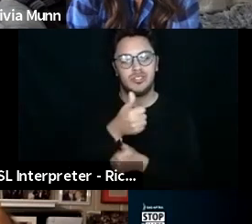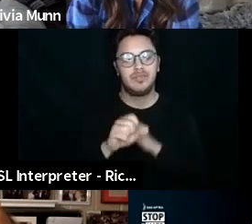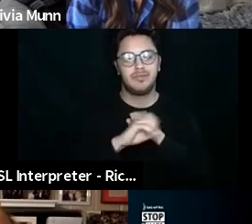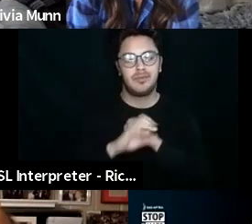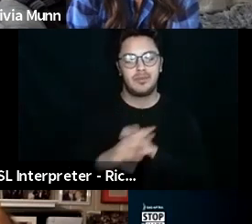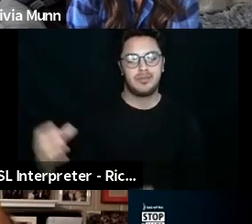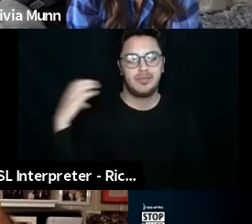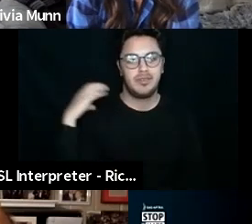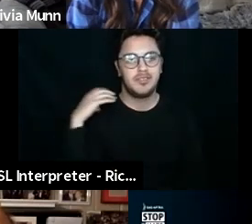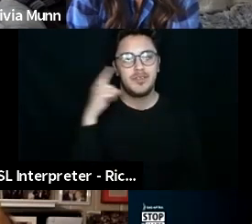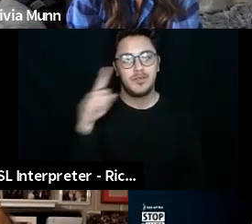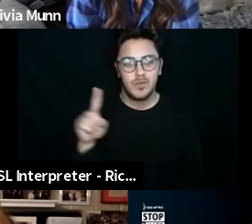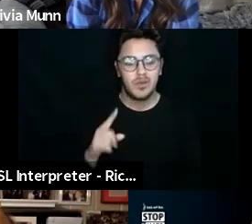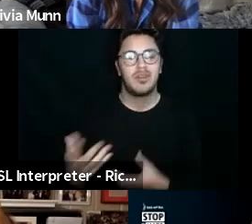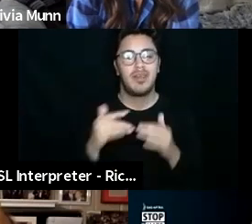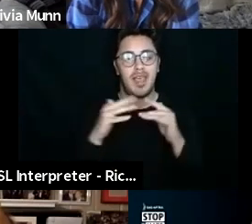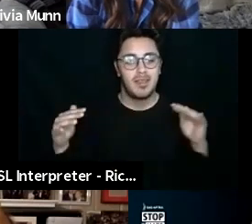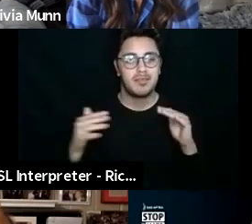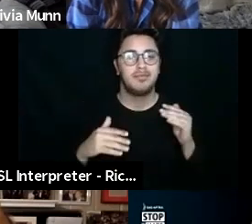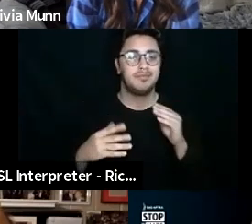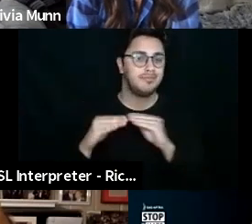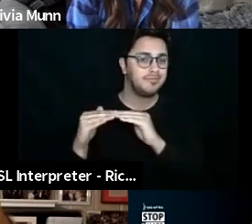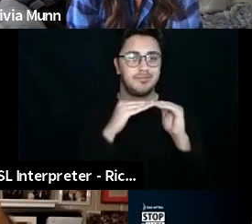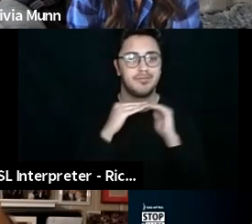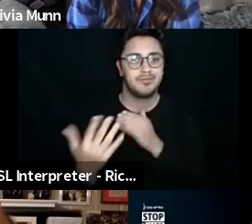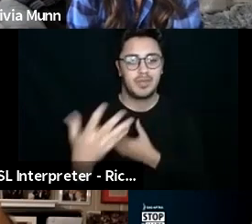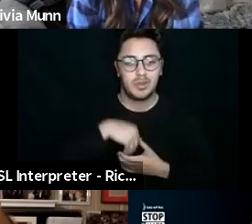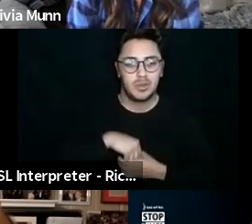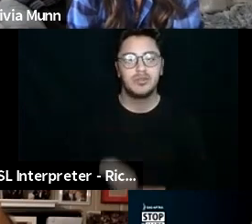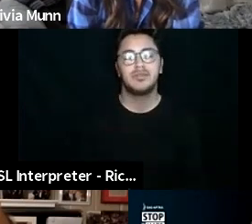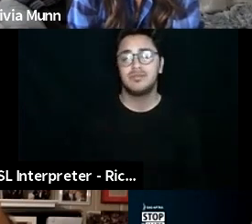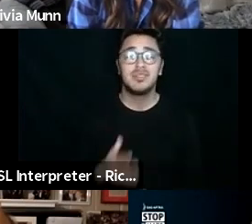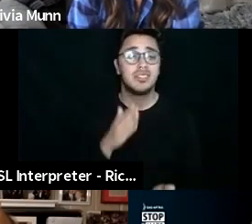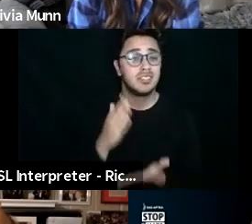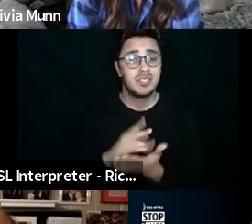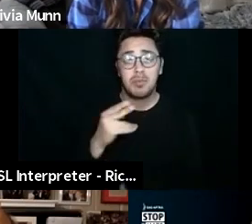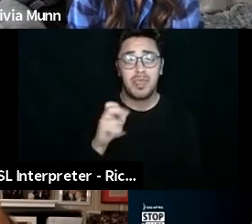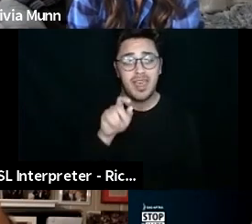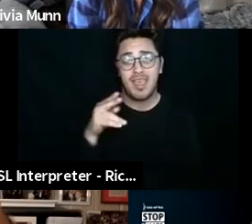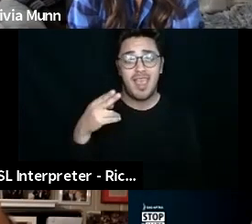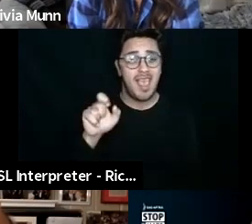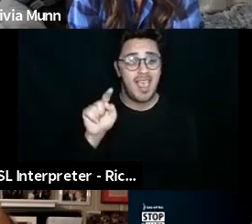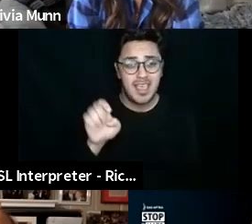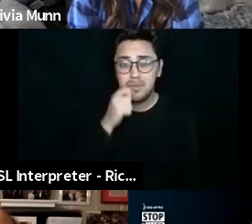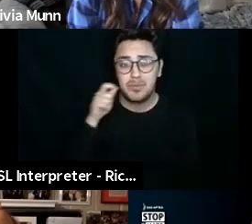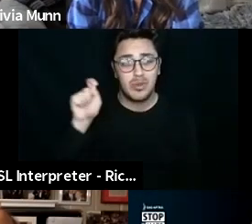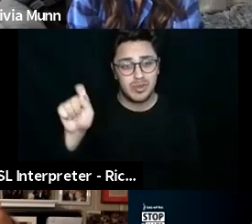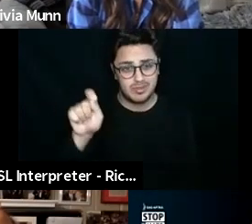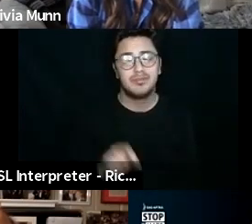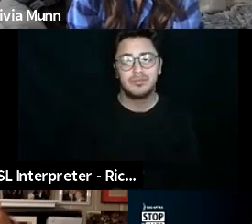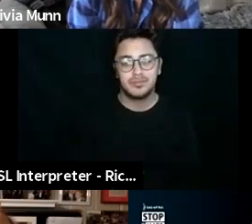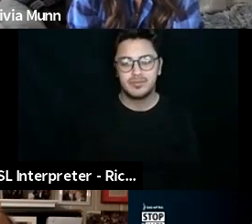the beginning. We call this Stop the Hate Week. It's really Stop the Hate period. All right. It's just a moment that we did it today, and